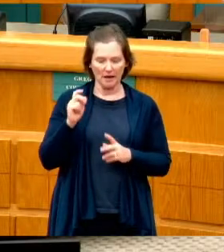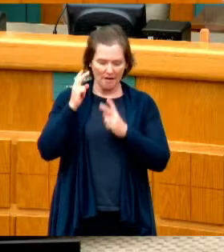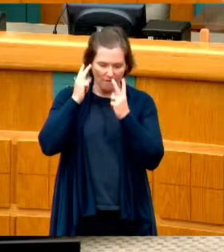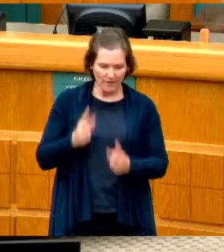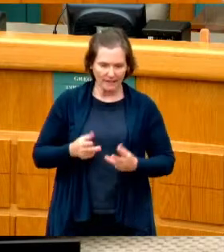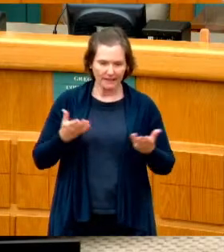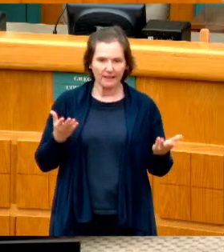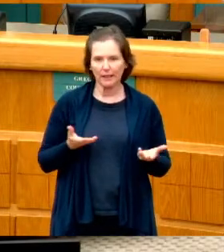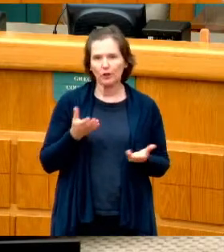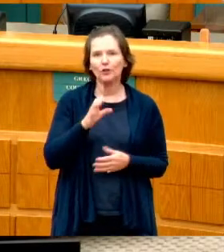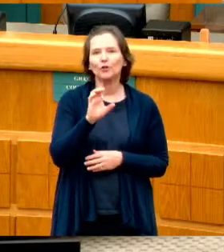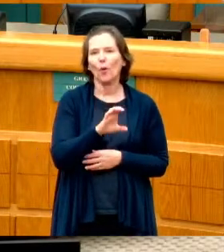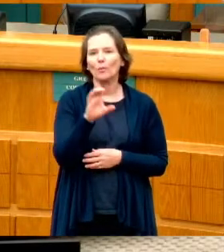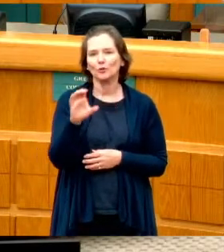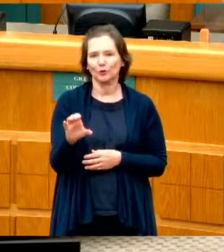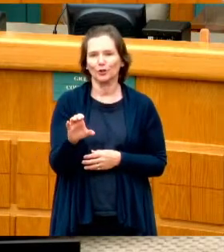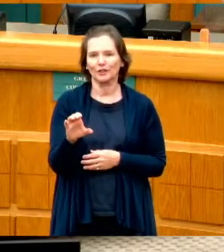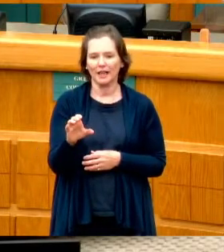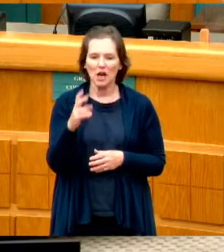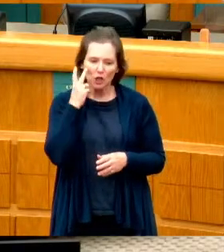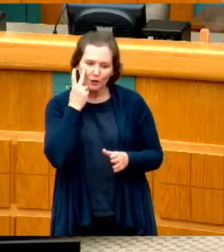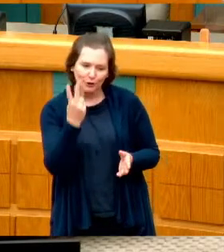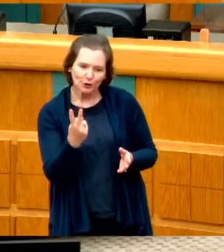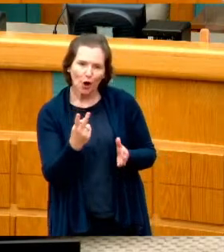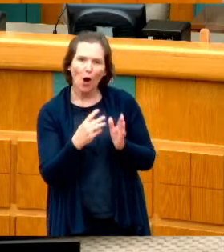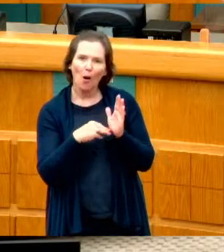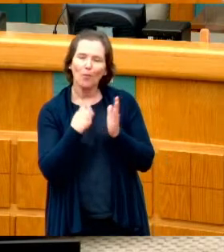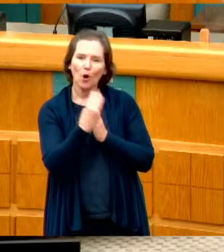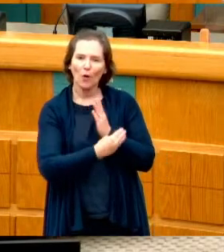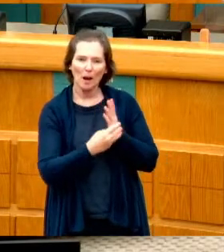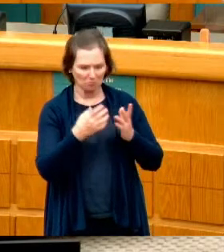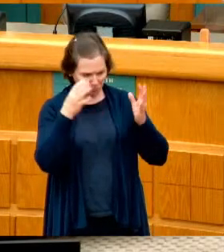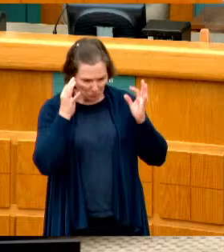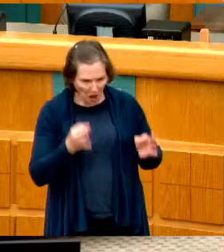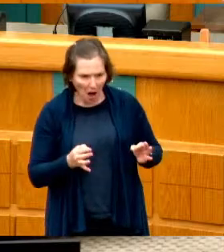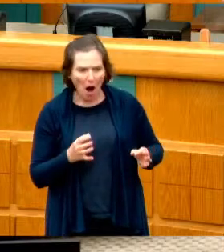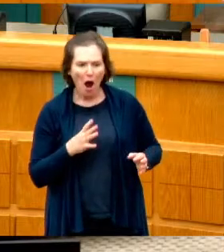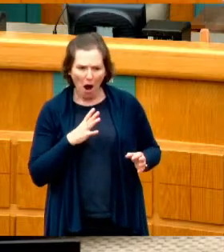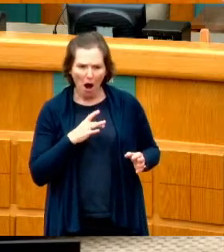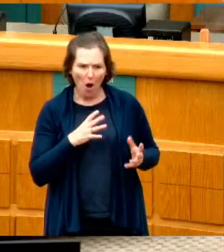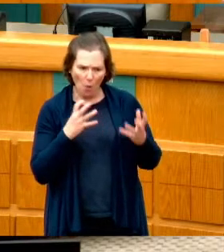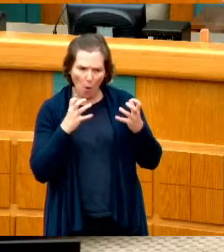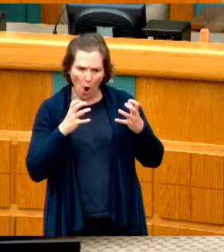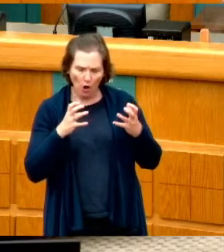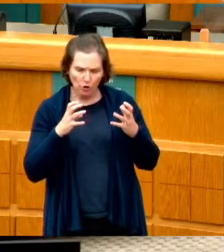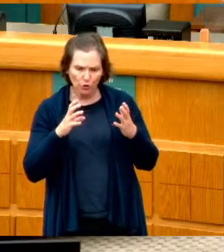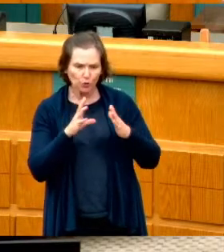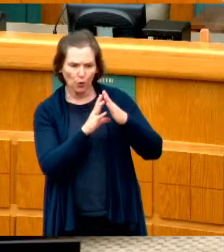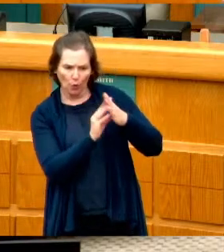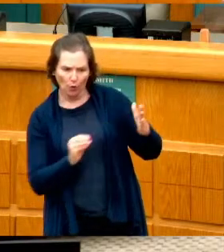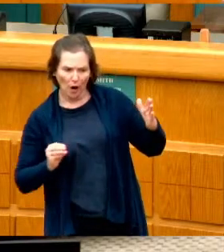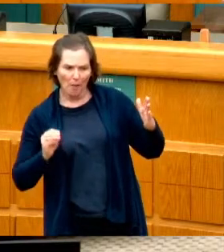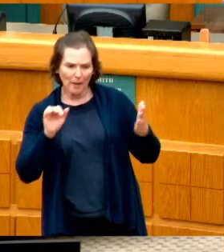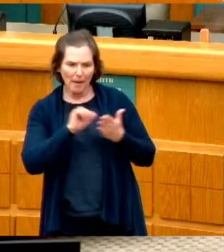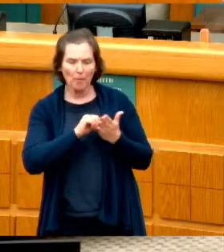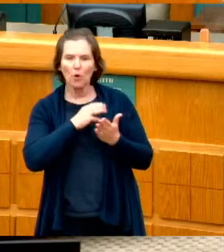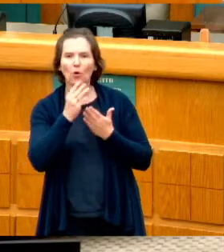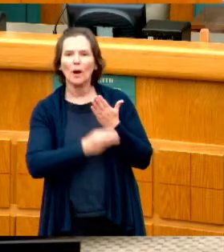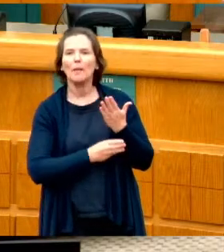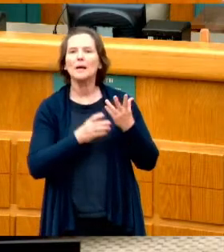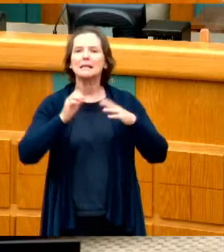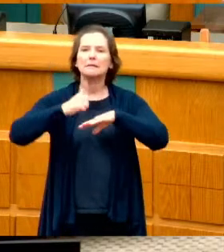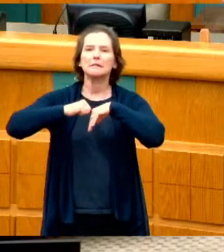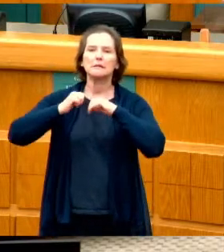statewide. 1,100 National Guardsmen from across the state are using our model to vaccinate homebound